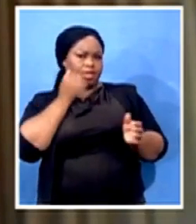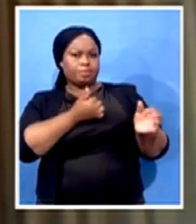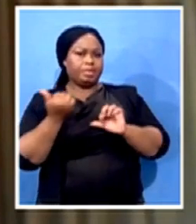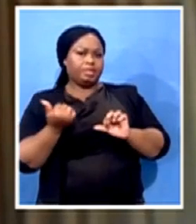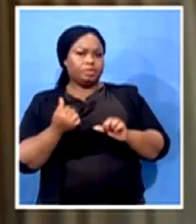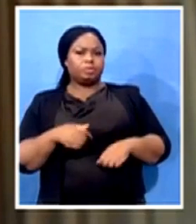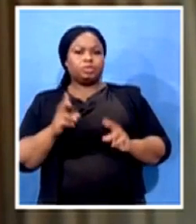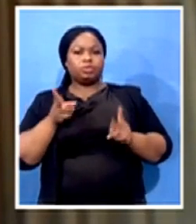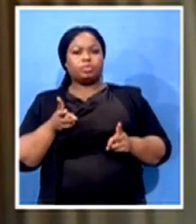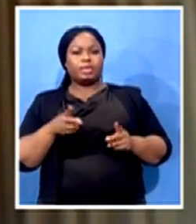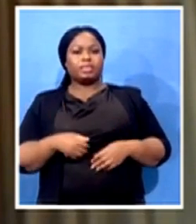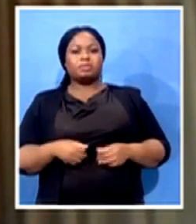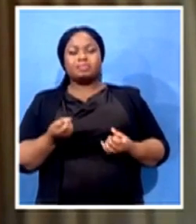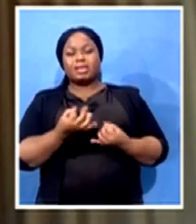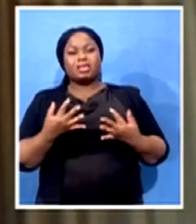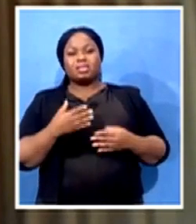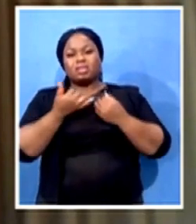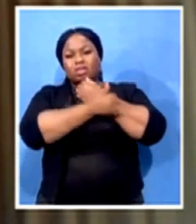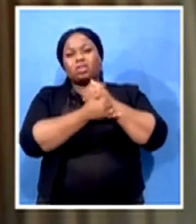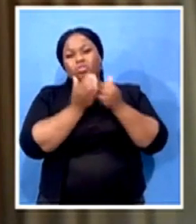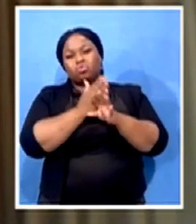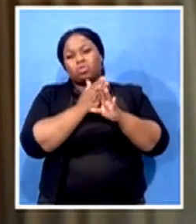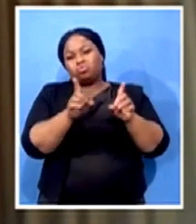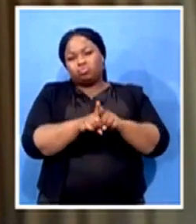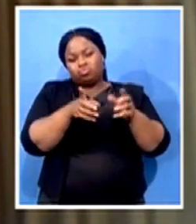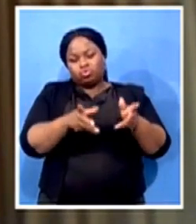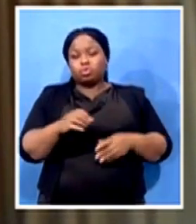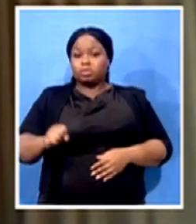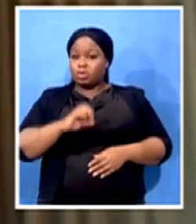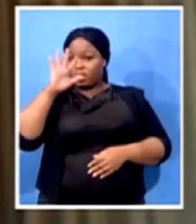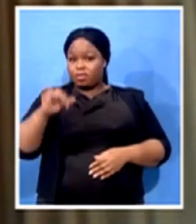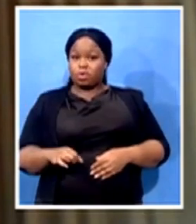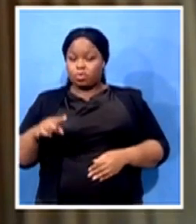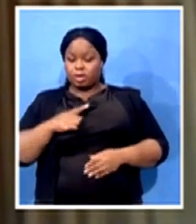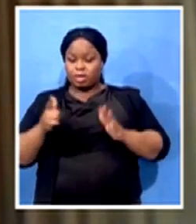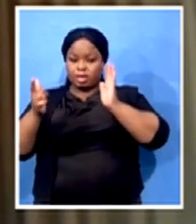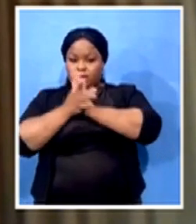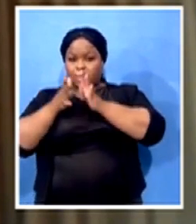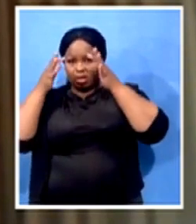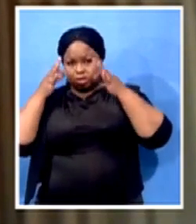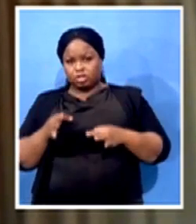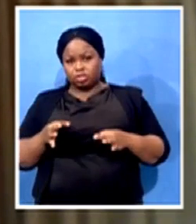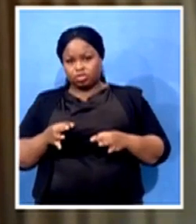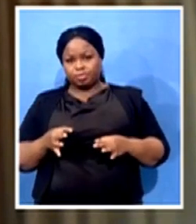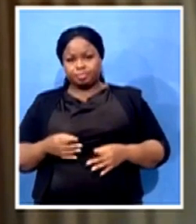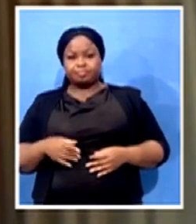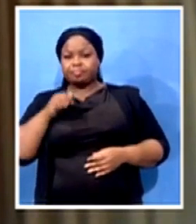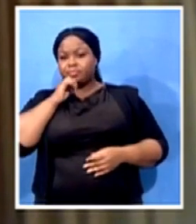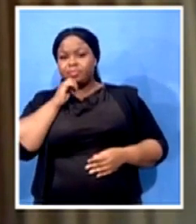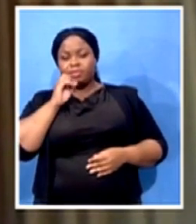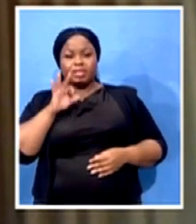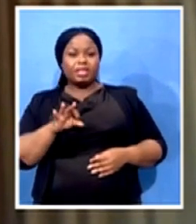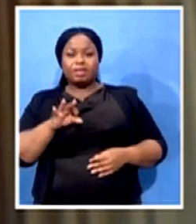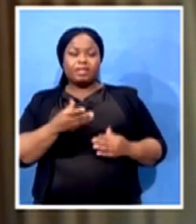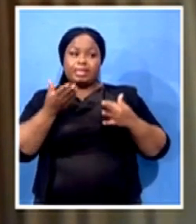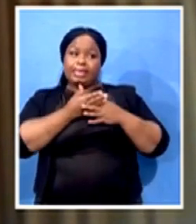this, also us in South Africa. There's first a legal decision, whether there's a prima facie case against it, and once that is made, then it